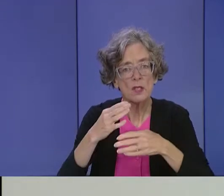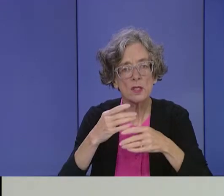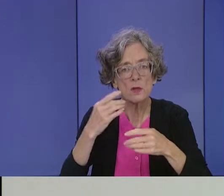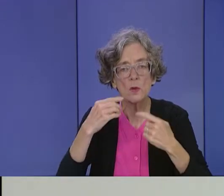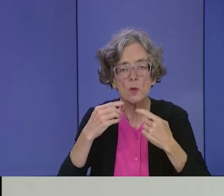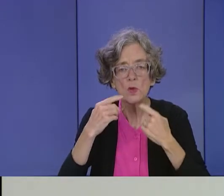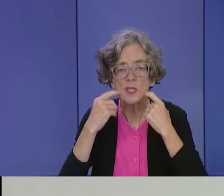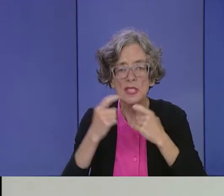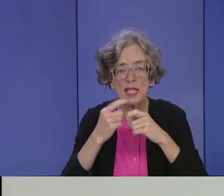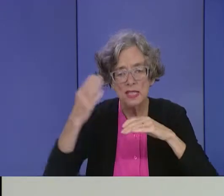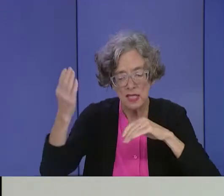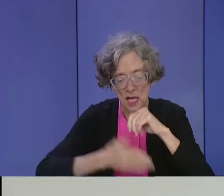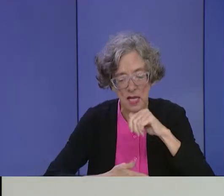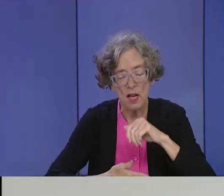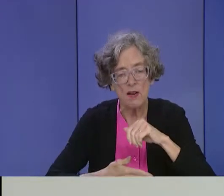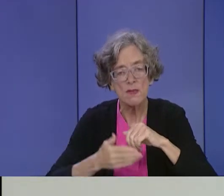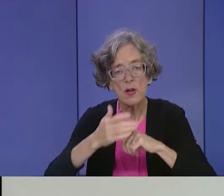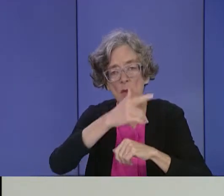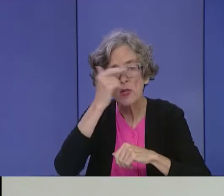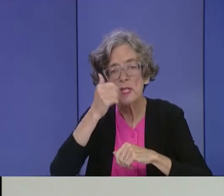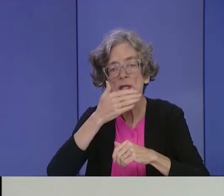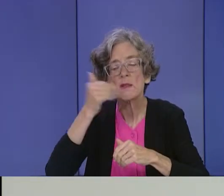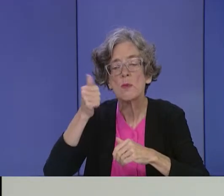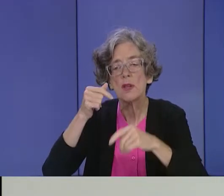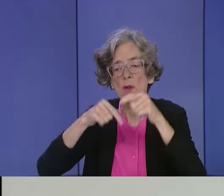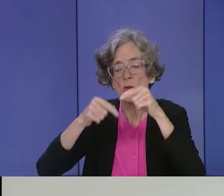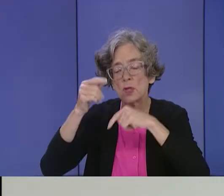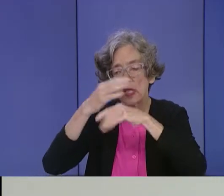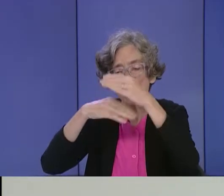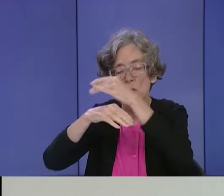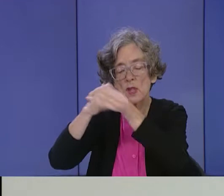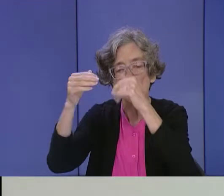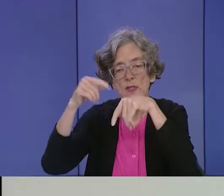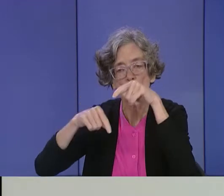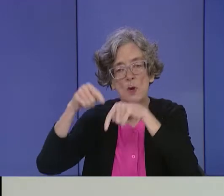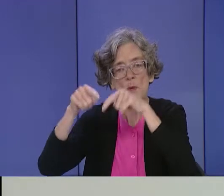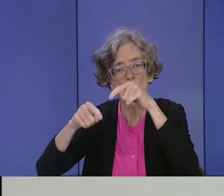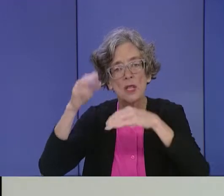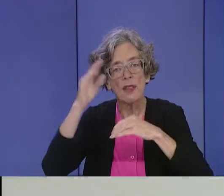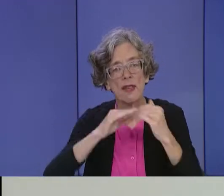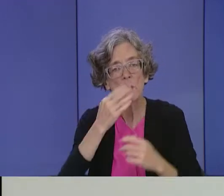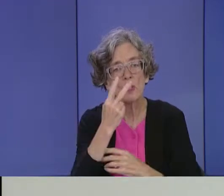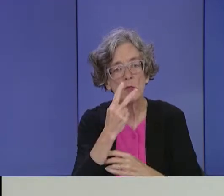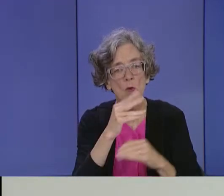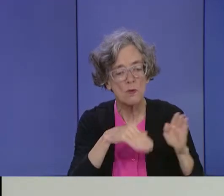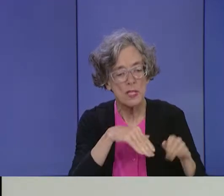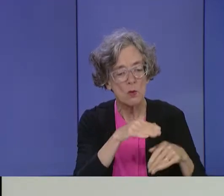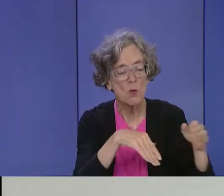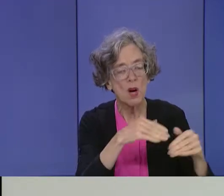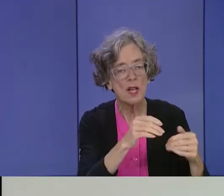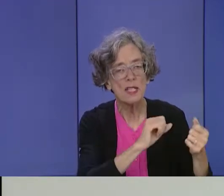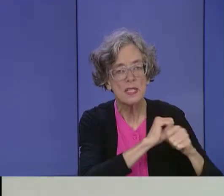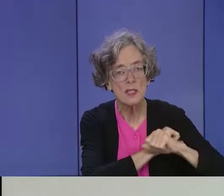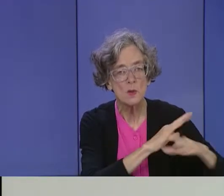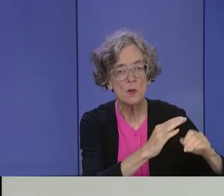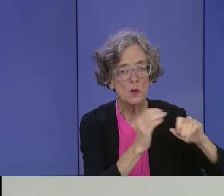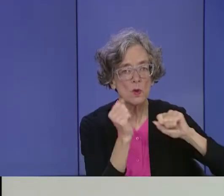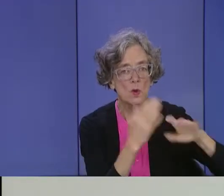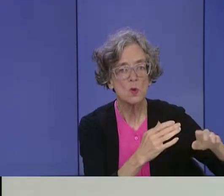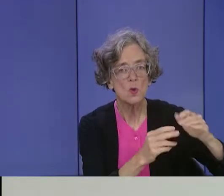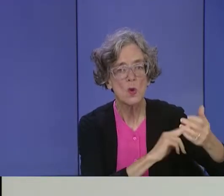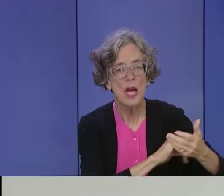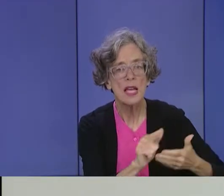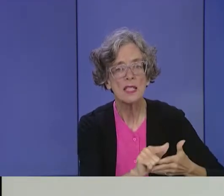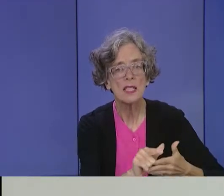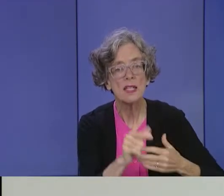off. It is better for you to enter into life crippled than with 2 feet to be thrown into Gehenna. And if